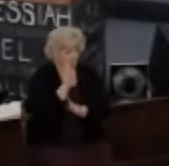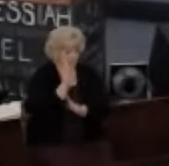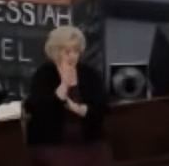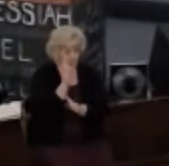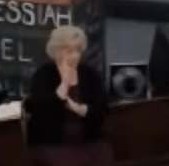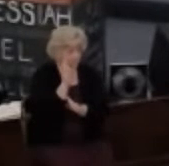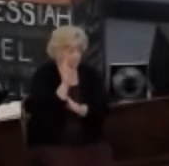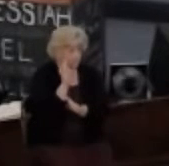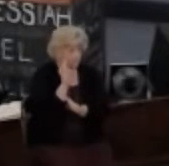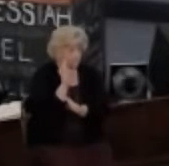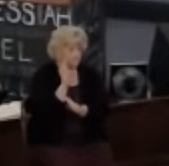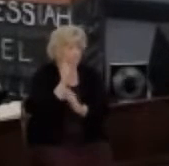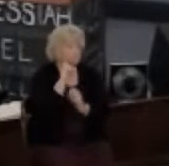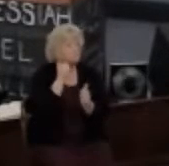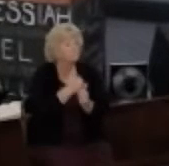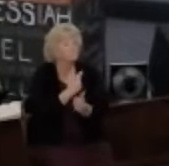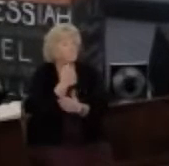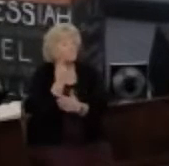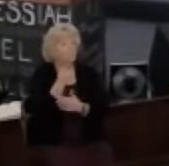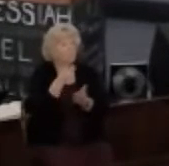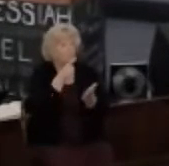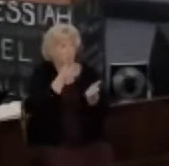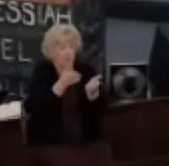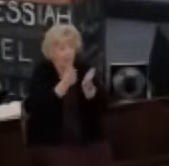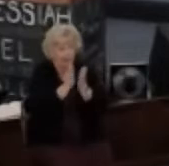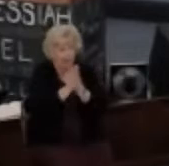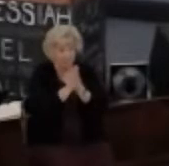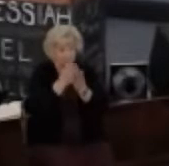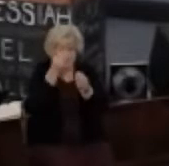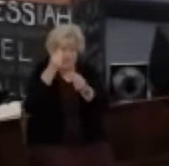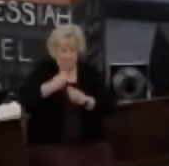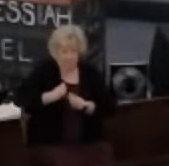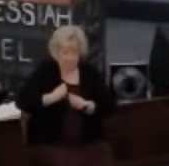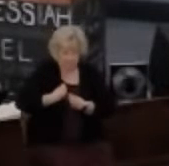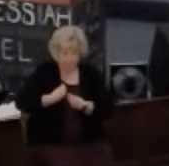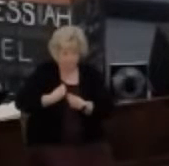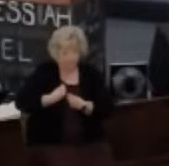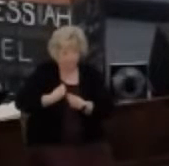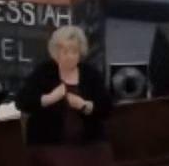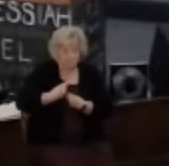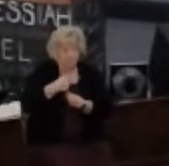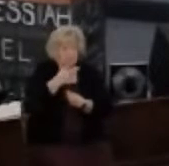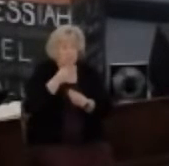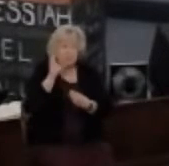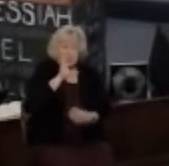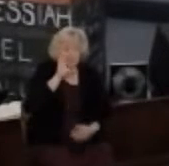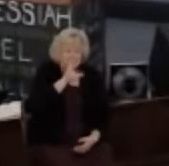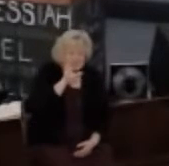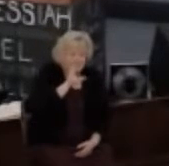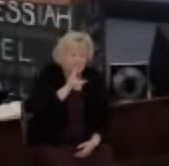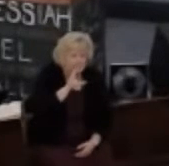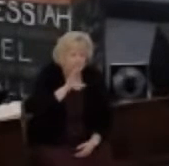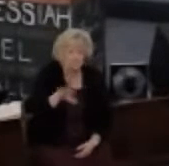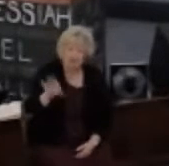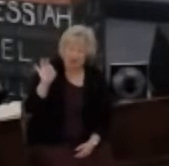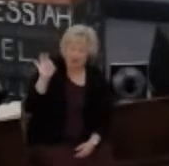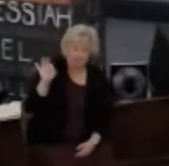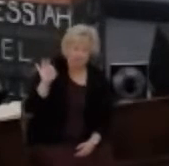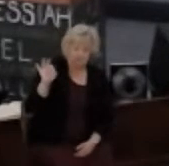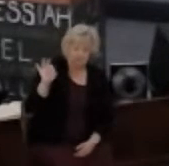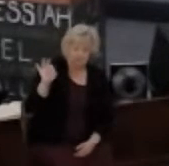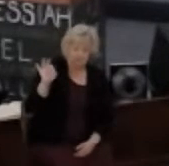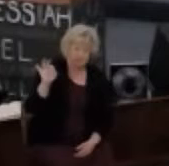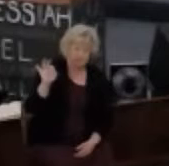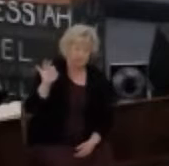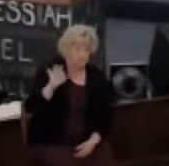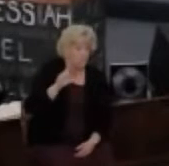8, "For everyone that asks receives, and the one who seeks finds, and